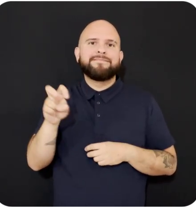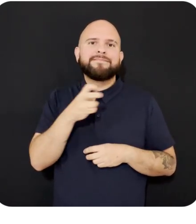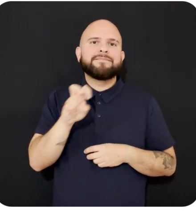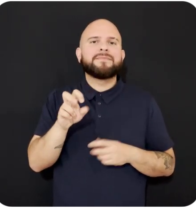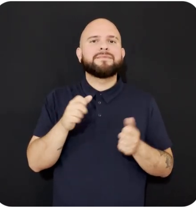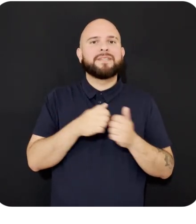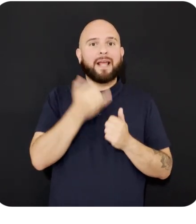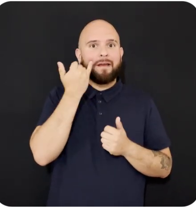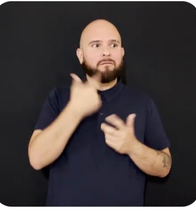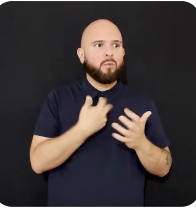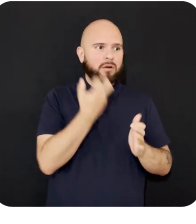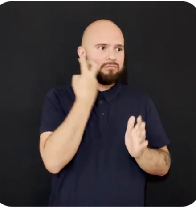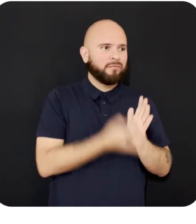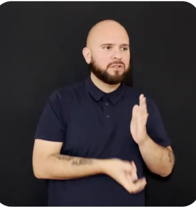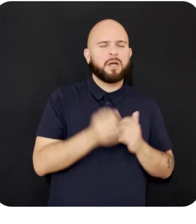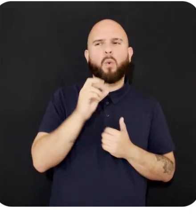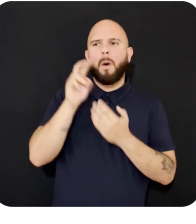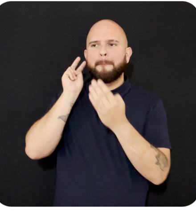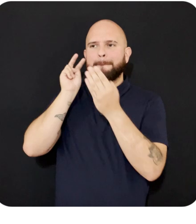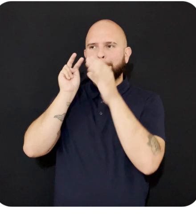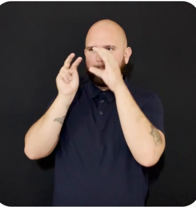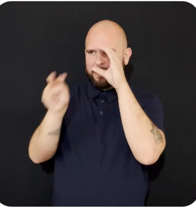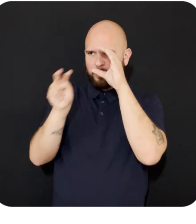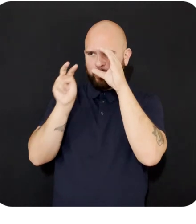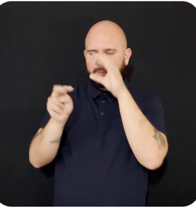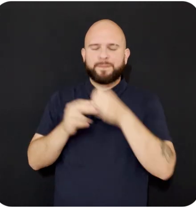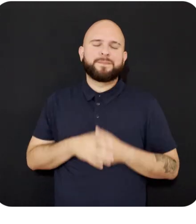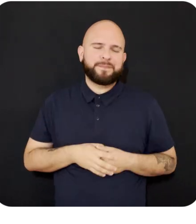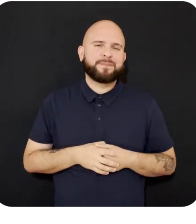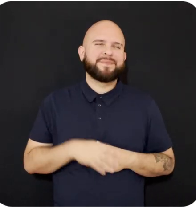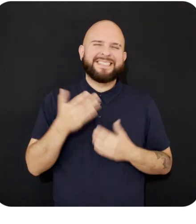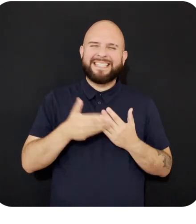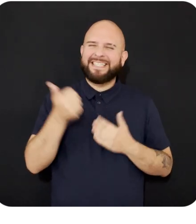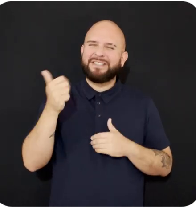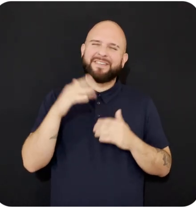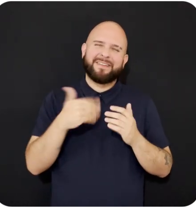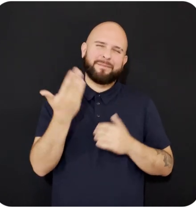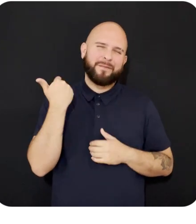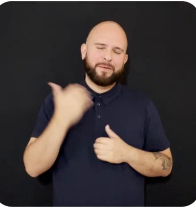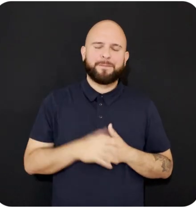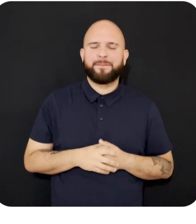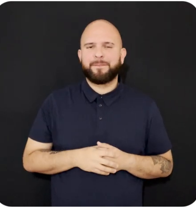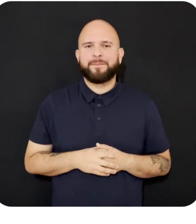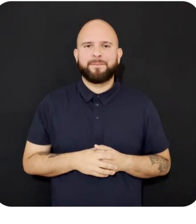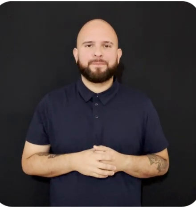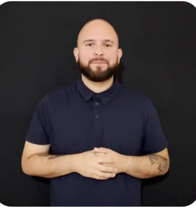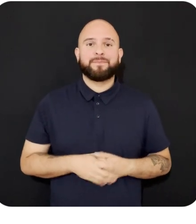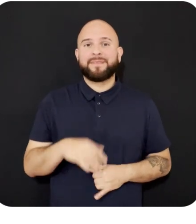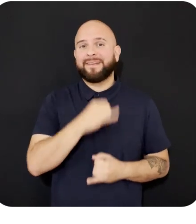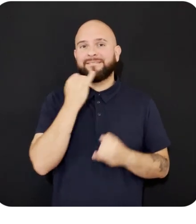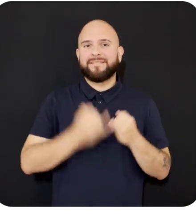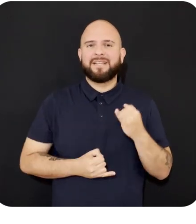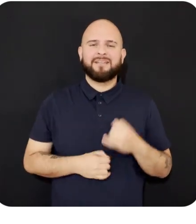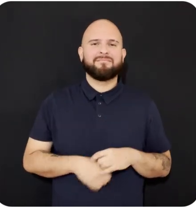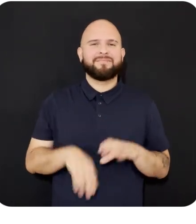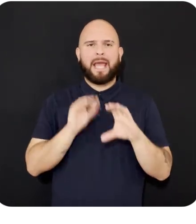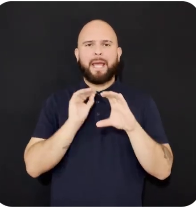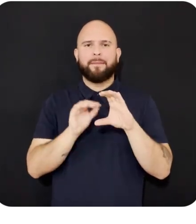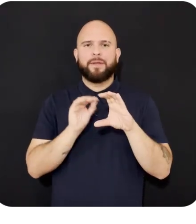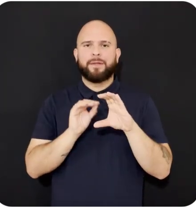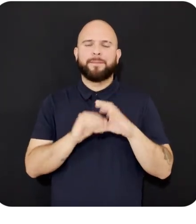and pass-through mode more easily than the double headset tap shortcut from Quest 3. Finally, let's briefly touch on